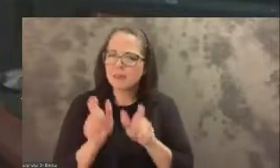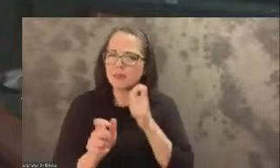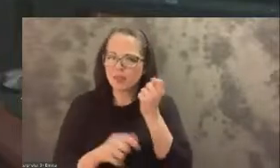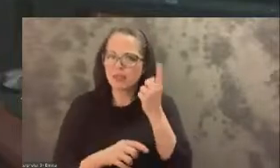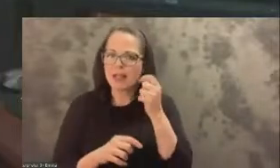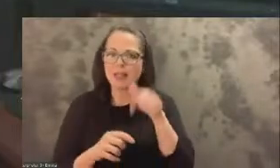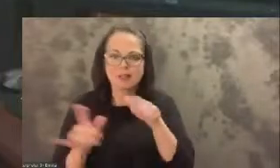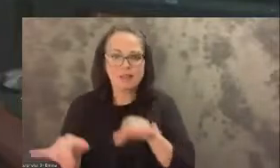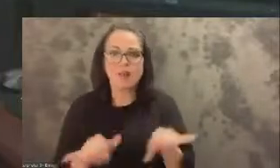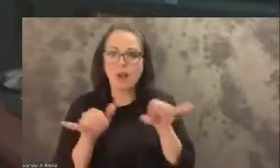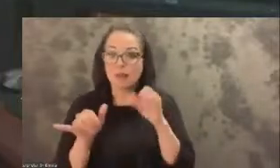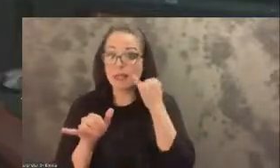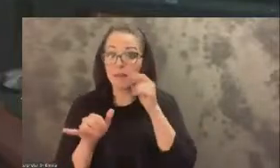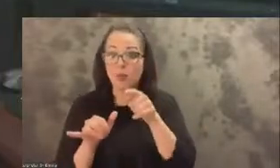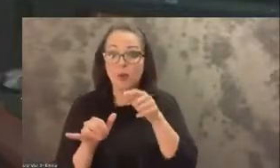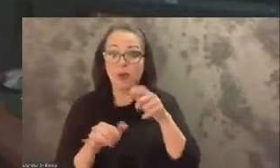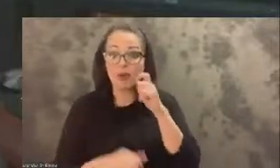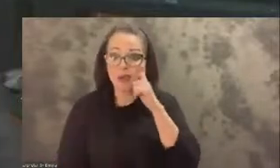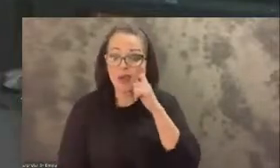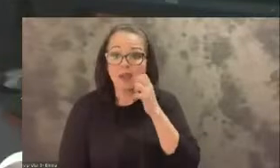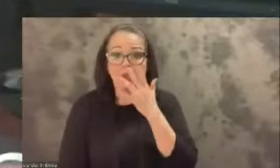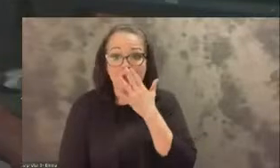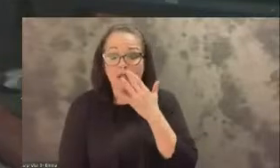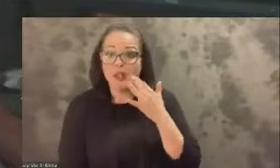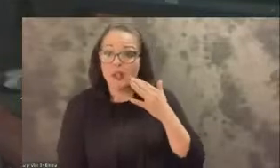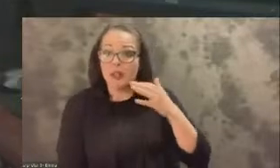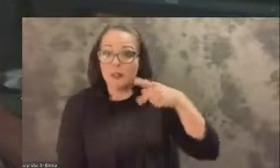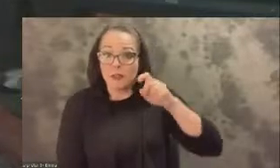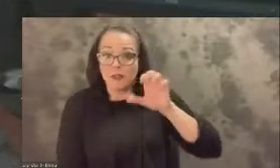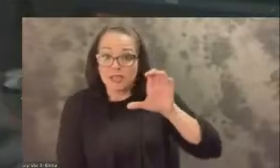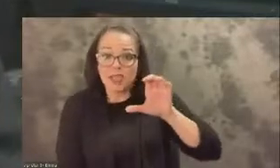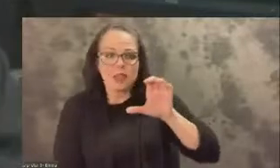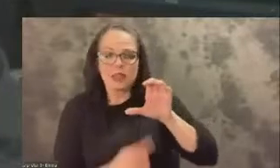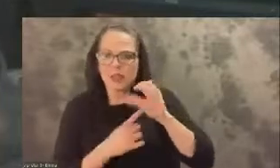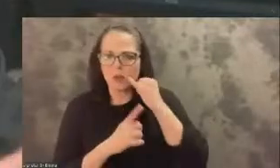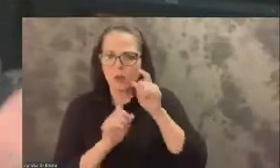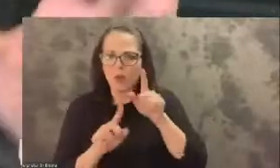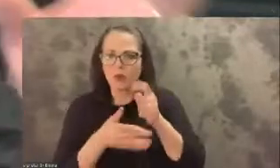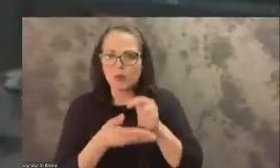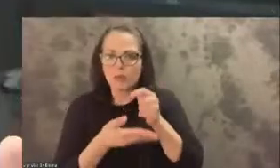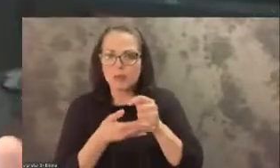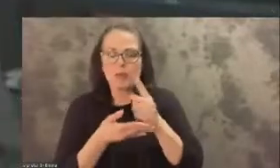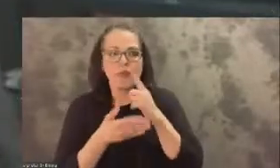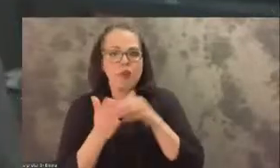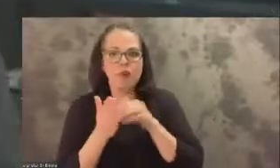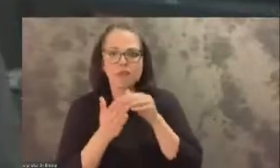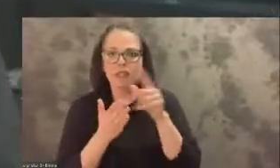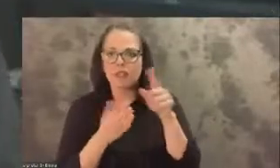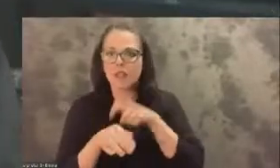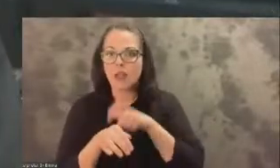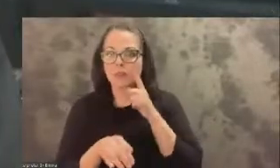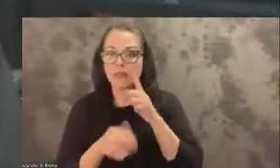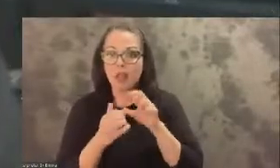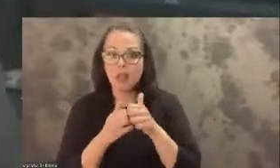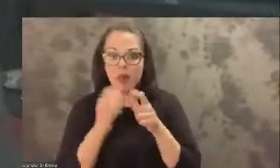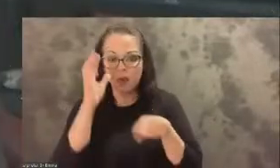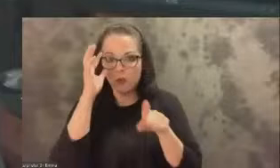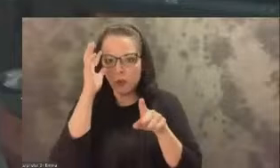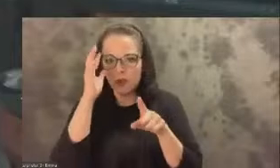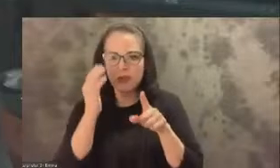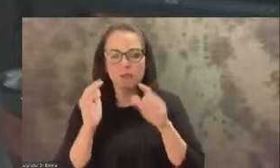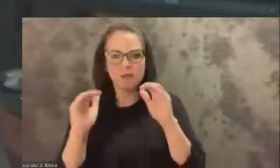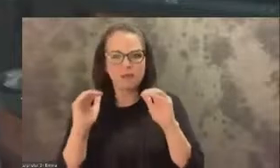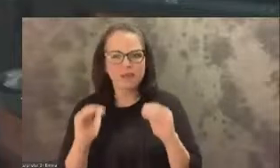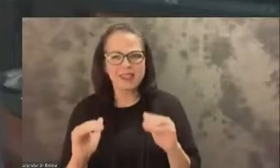if you're a person of color and you go to get medical treatment, oftentimes there are algorithms used that put you at a disadvantage